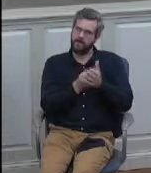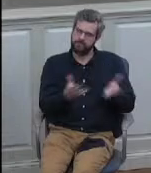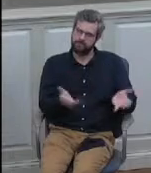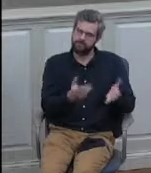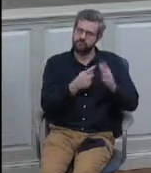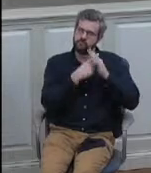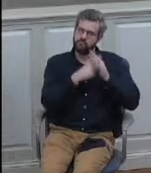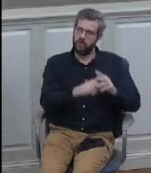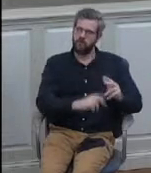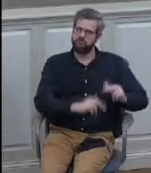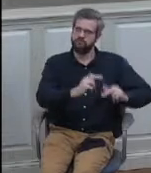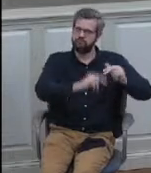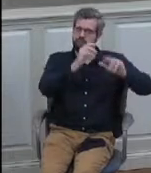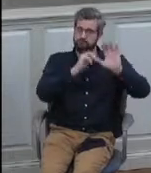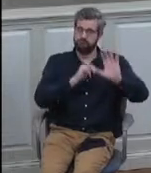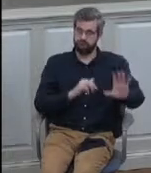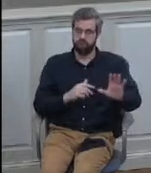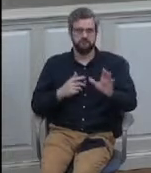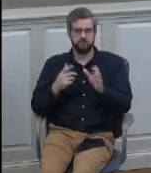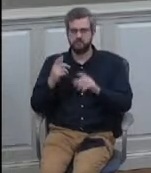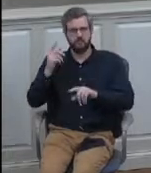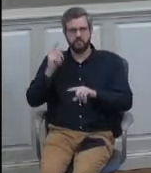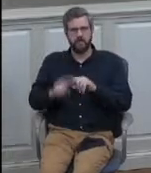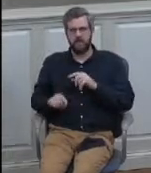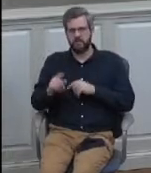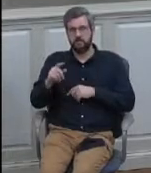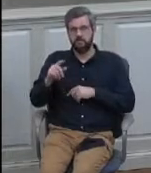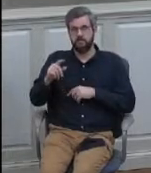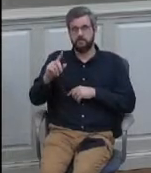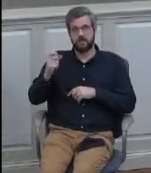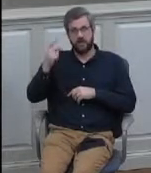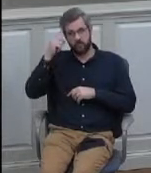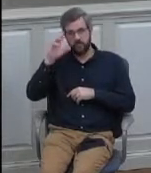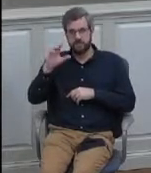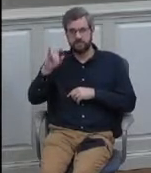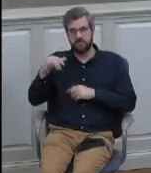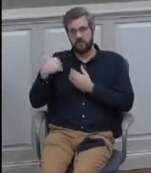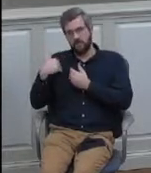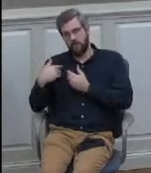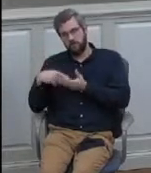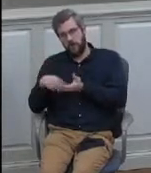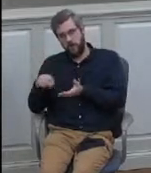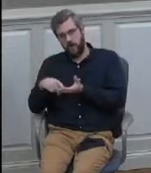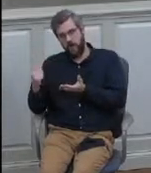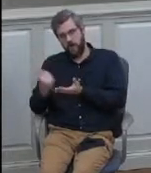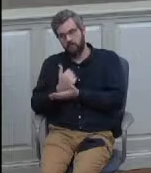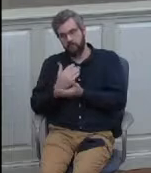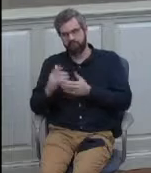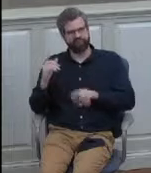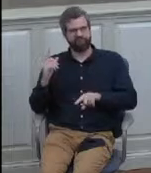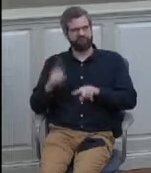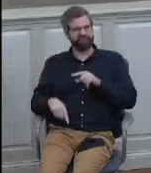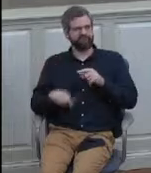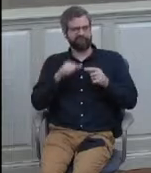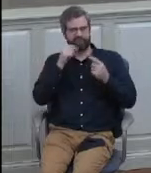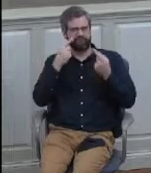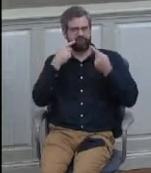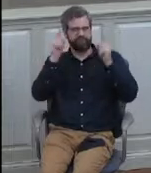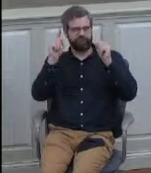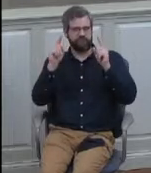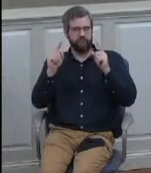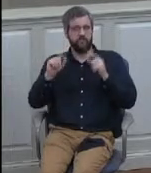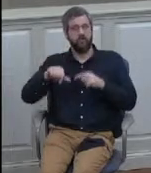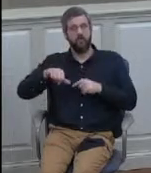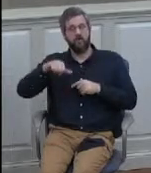So you can't just, the city can't be the only one doing this. And then philanthropy